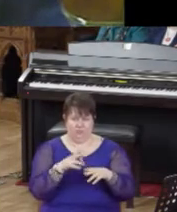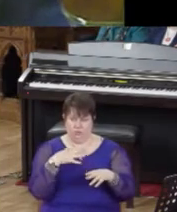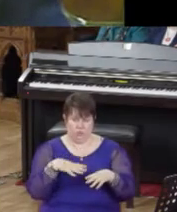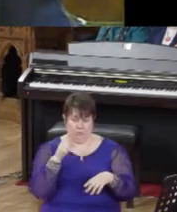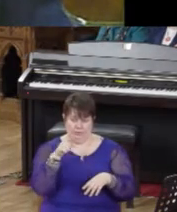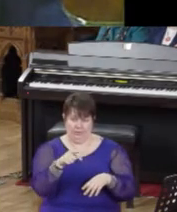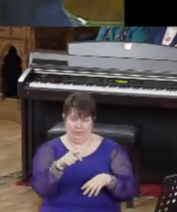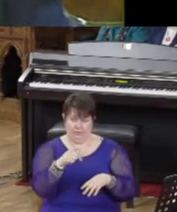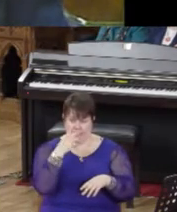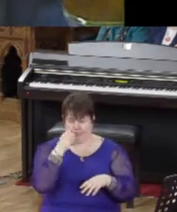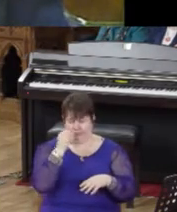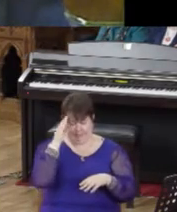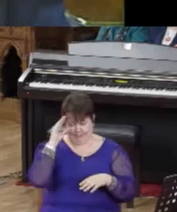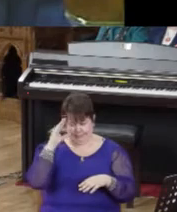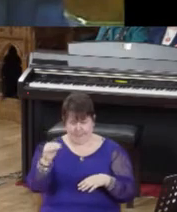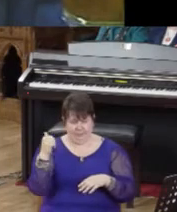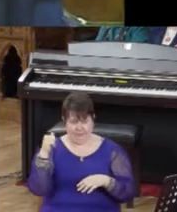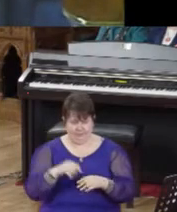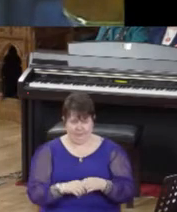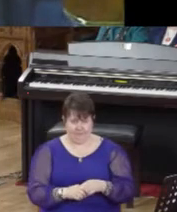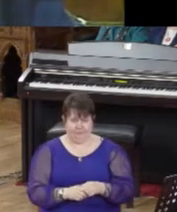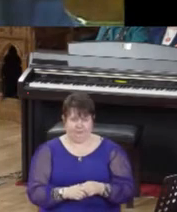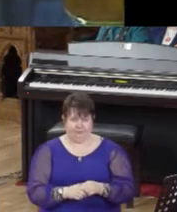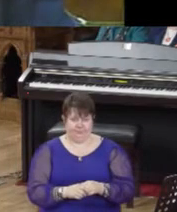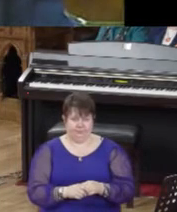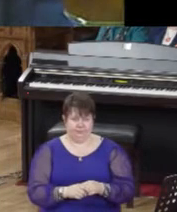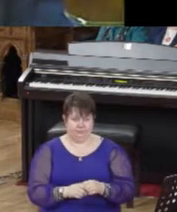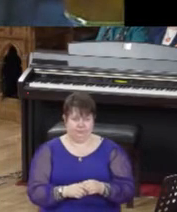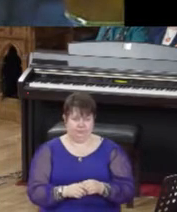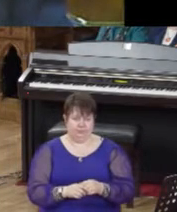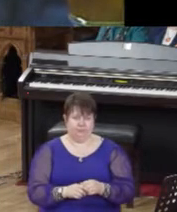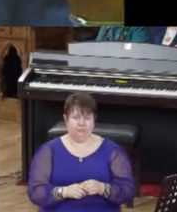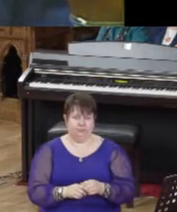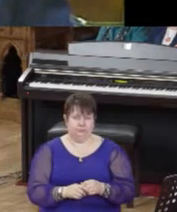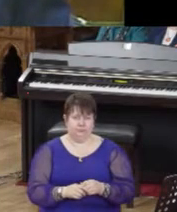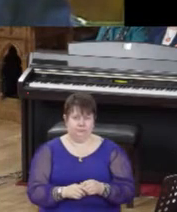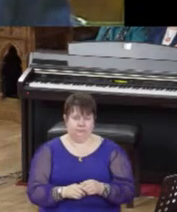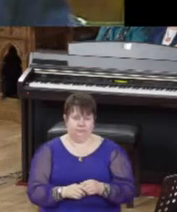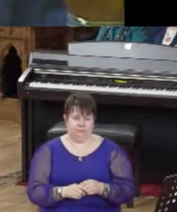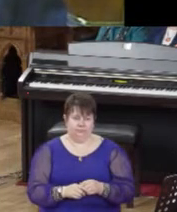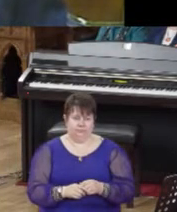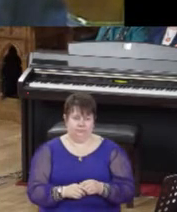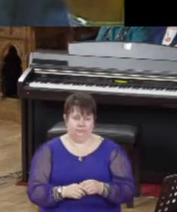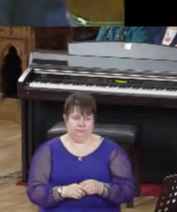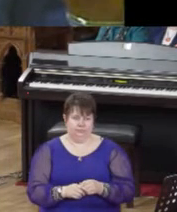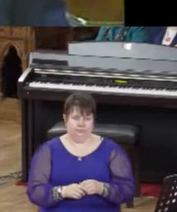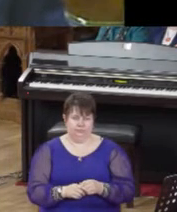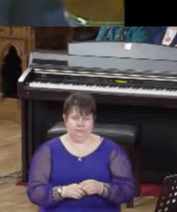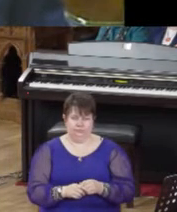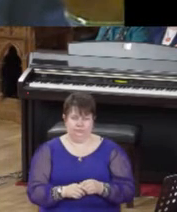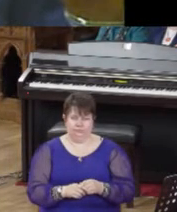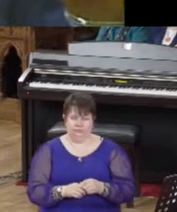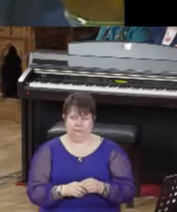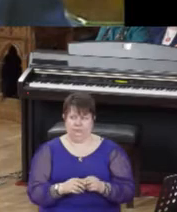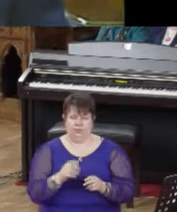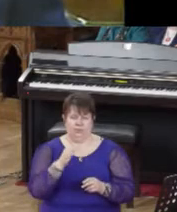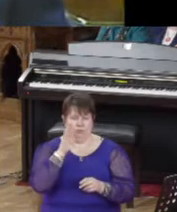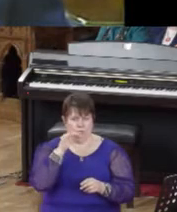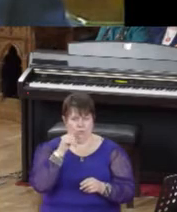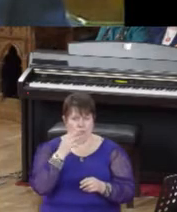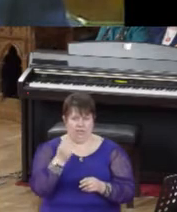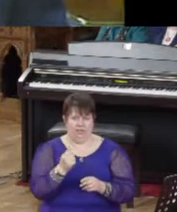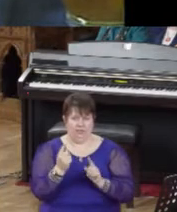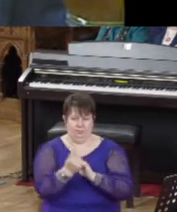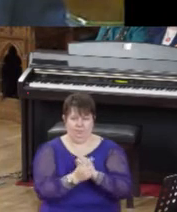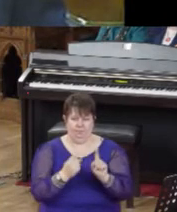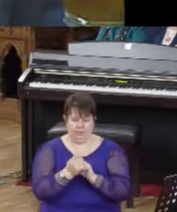objections why any of these members should not be ordained or admitted to office, they state their objection at the meeting of the Kit Session in the